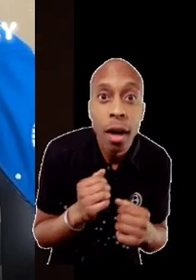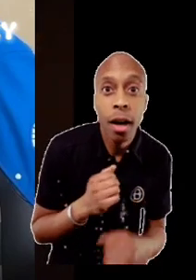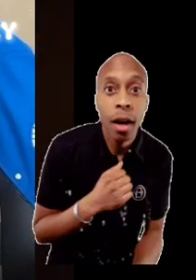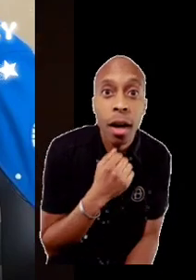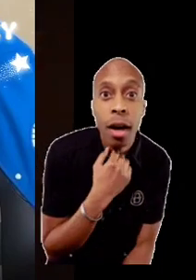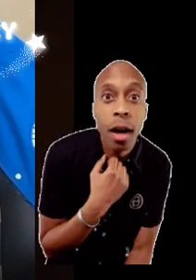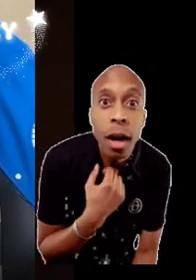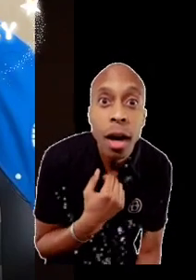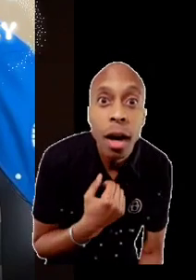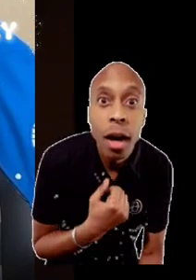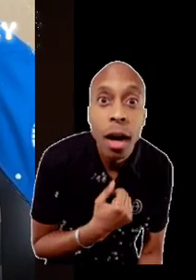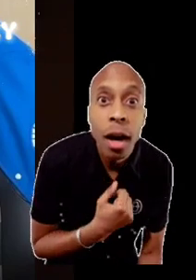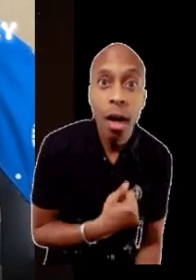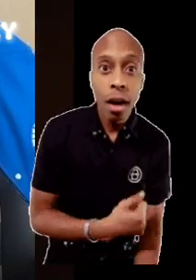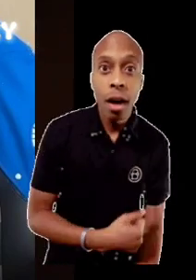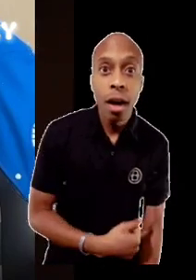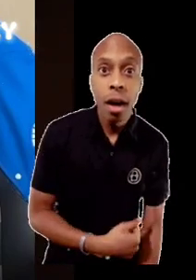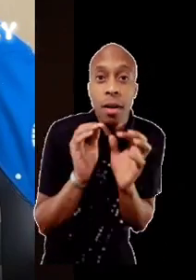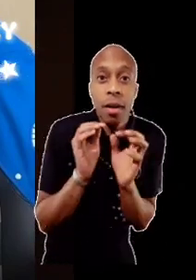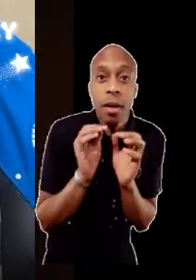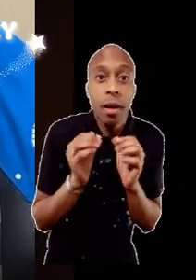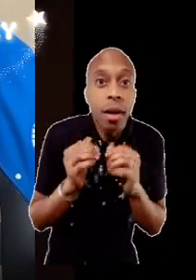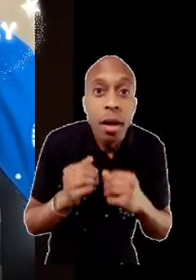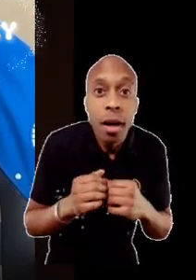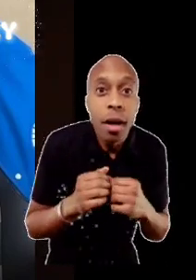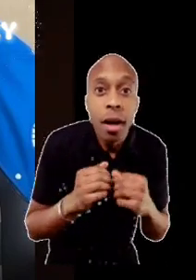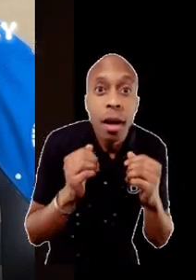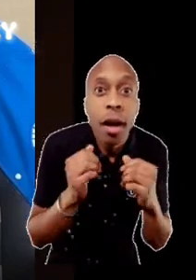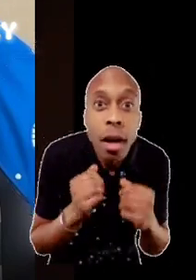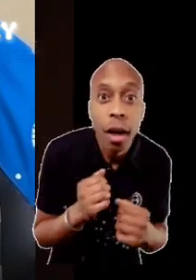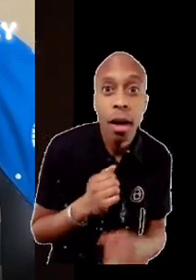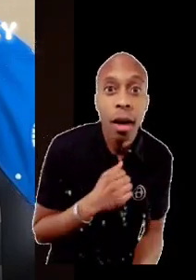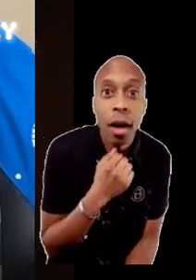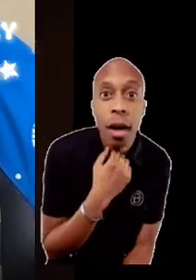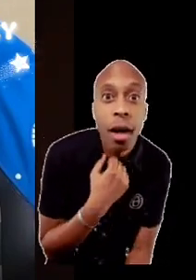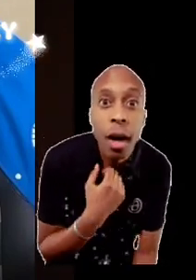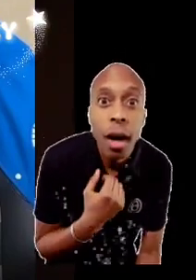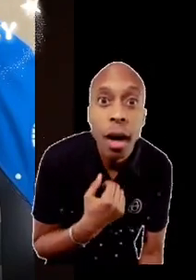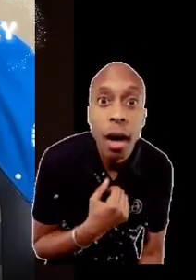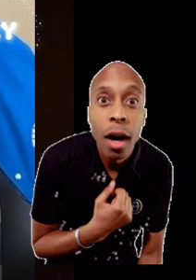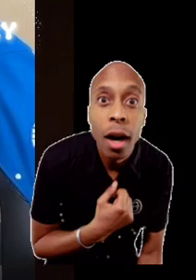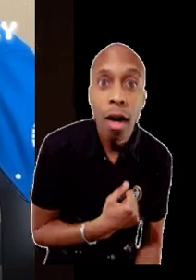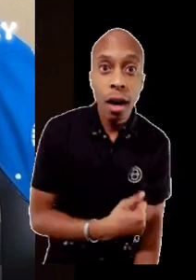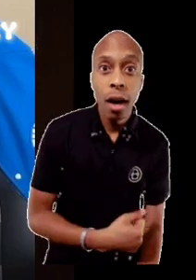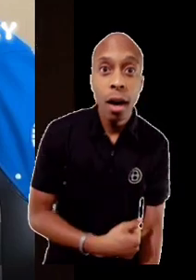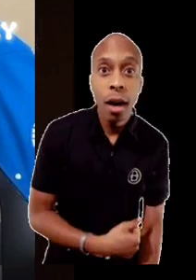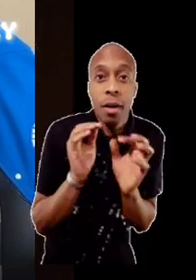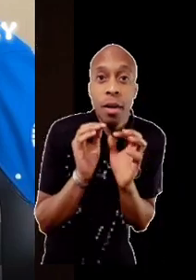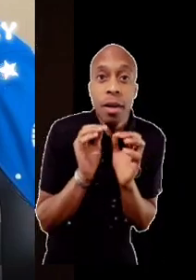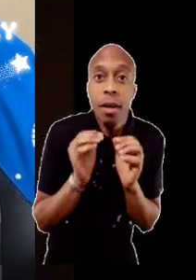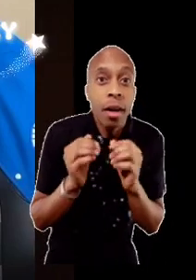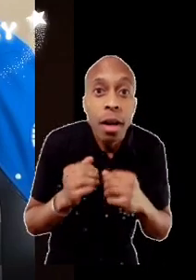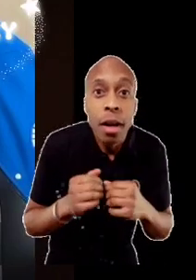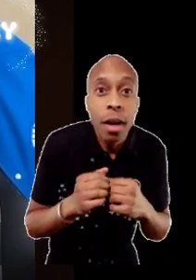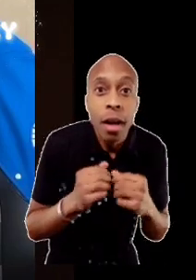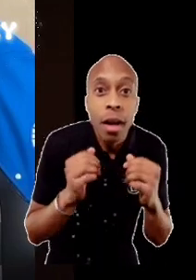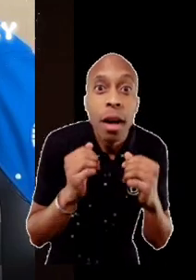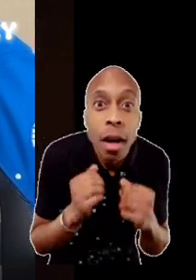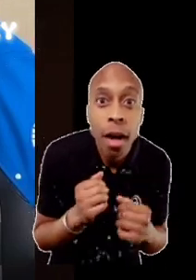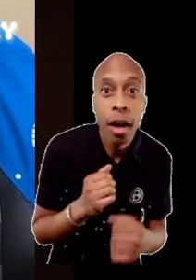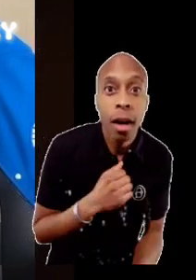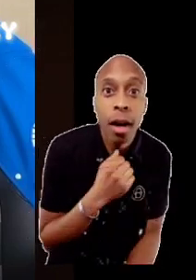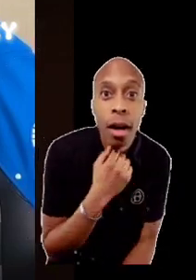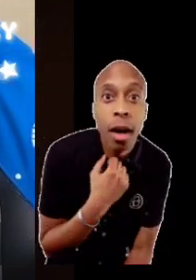spirit. All I know. If that boy was my brother, me come out and me cuss out every one of no mama